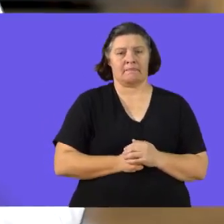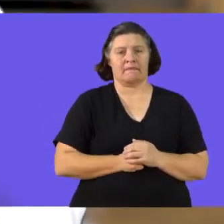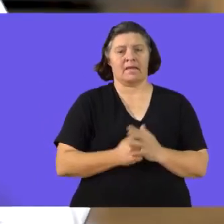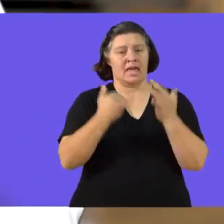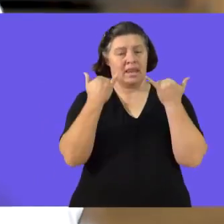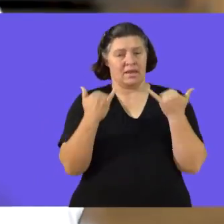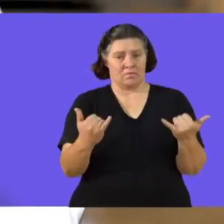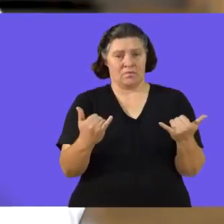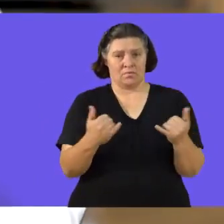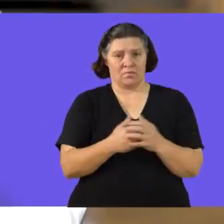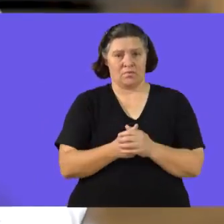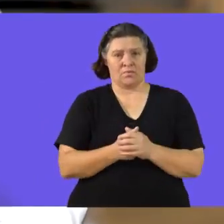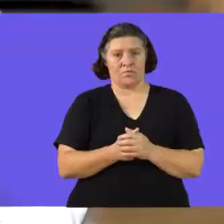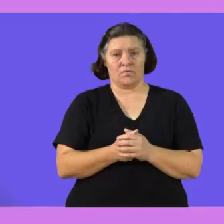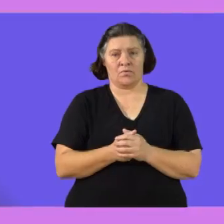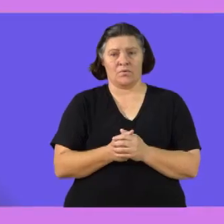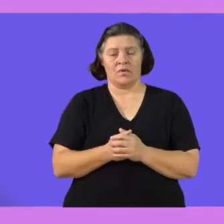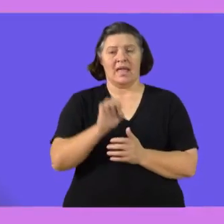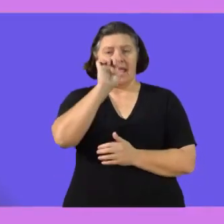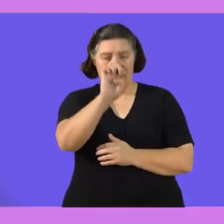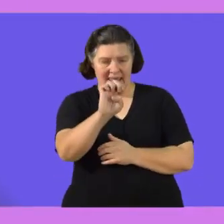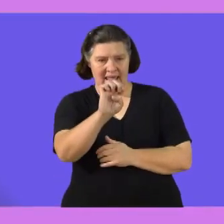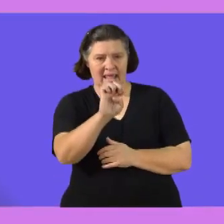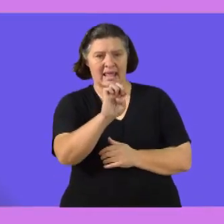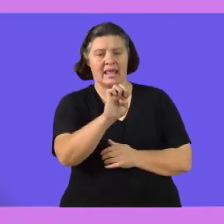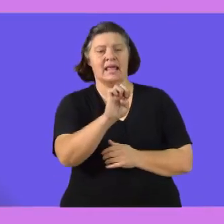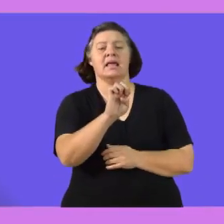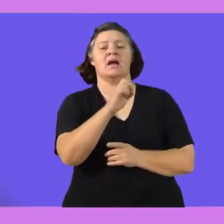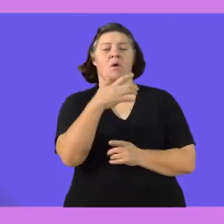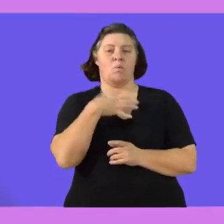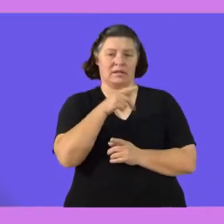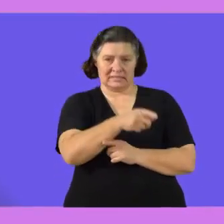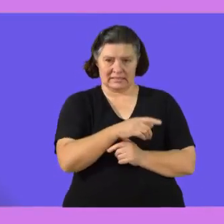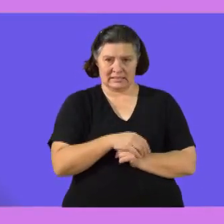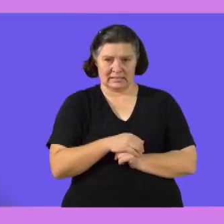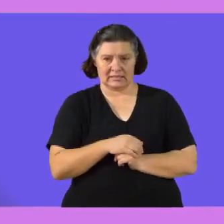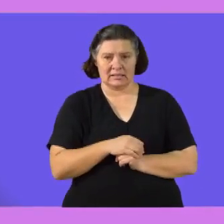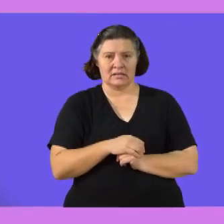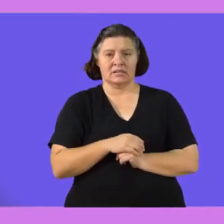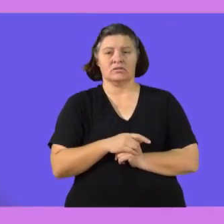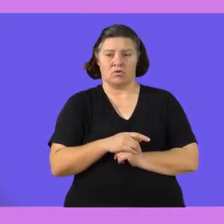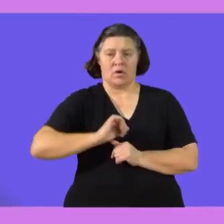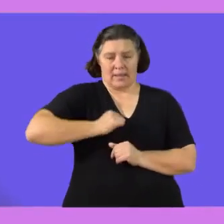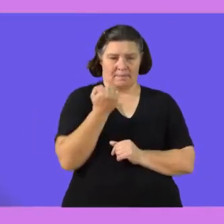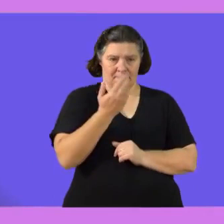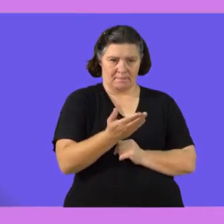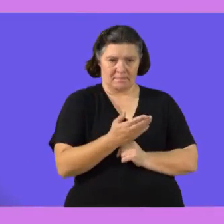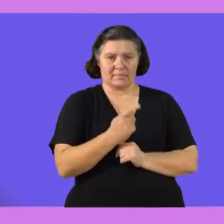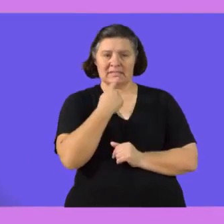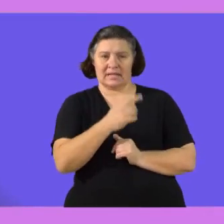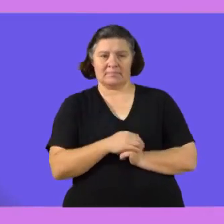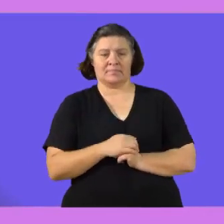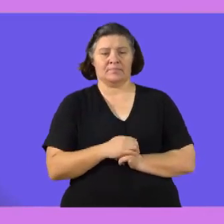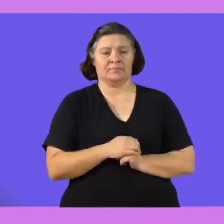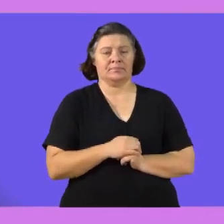so now I'm going to make E the subject of the formula. And I'm going to write there at the bottom. So I'm going to keep this by saying